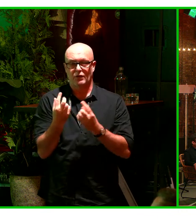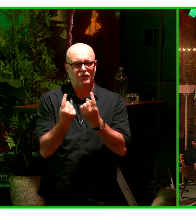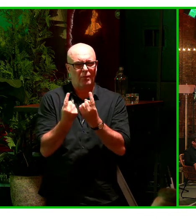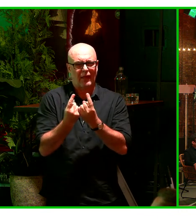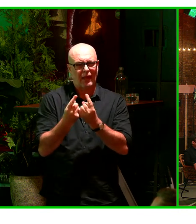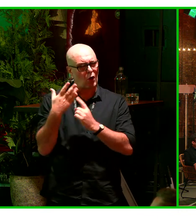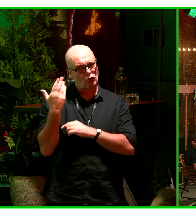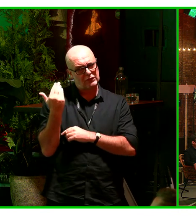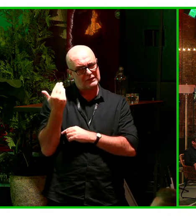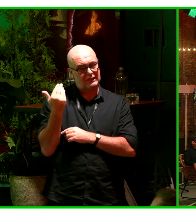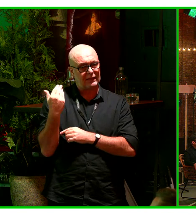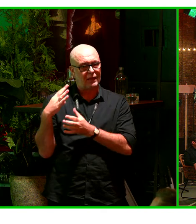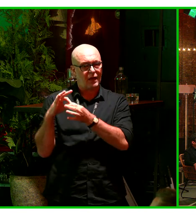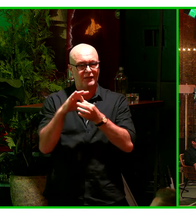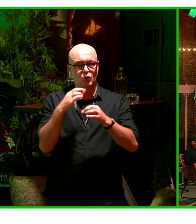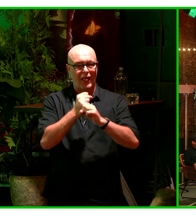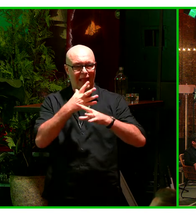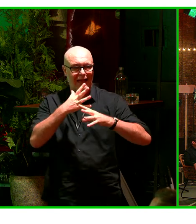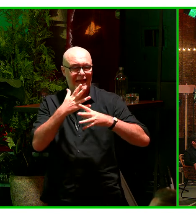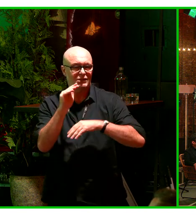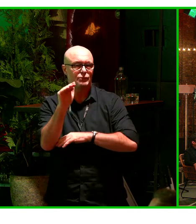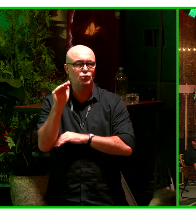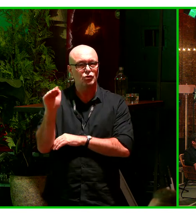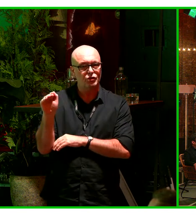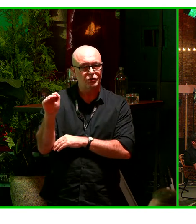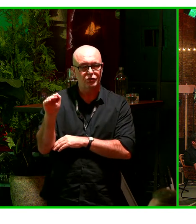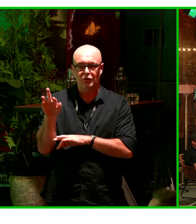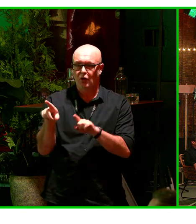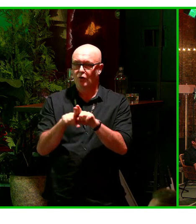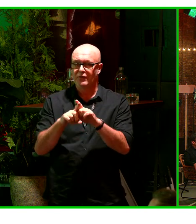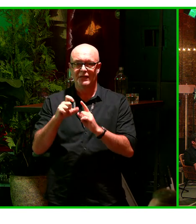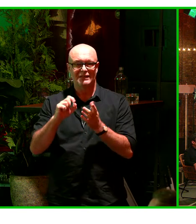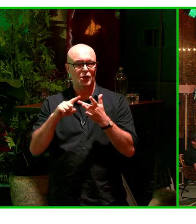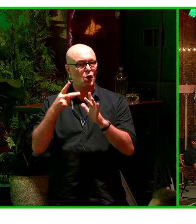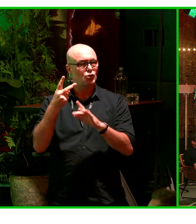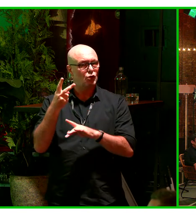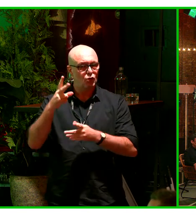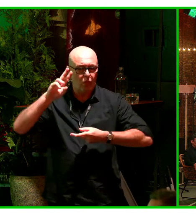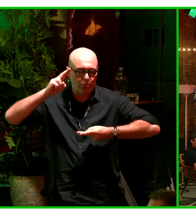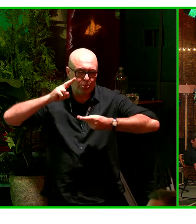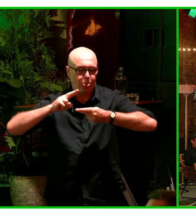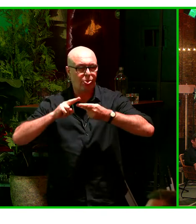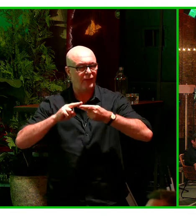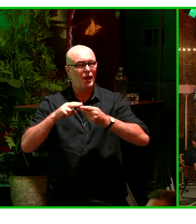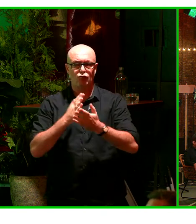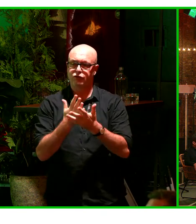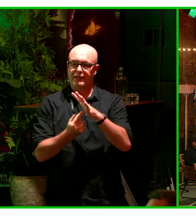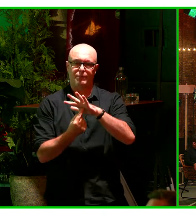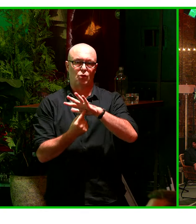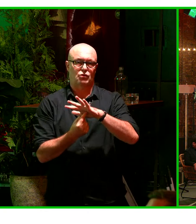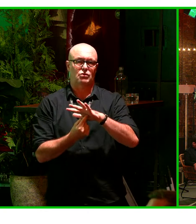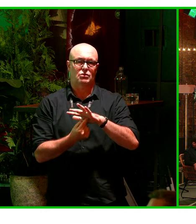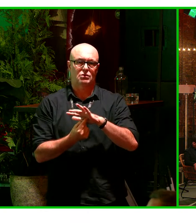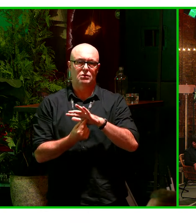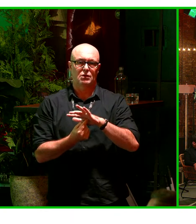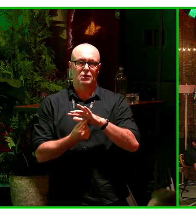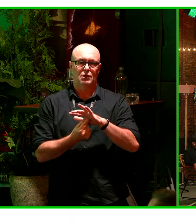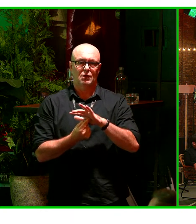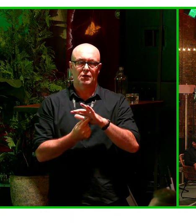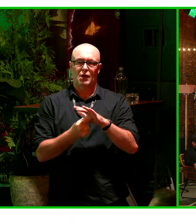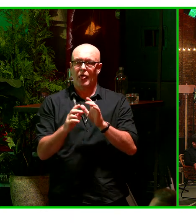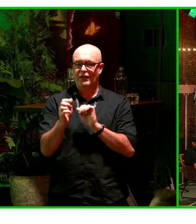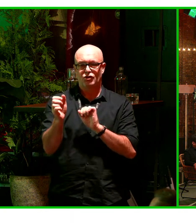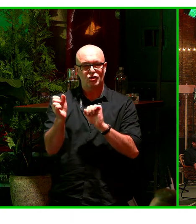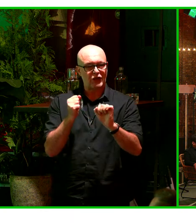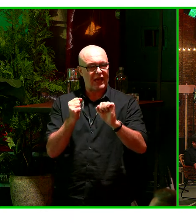futures, decarbonising energy intensive industries, hugely important to us. If we can do that, a retrofitting that me and Andy